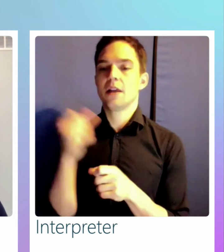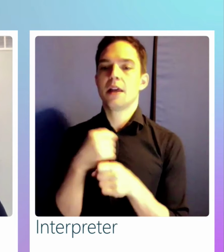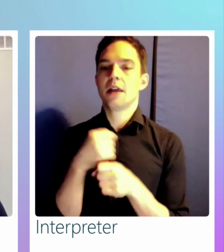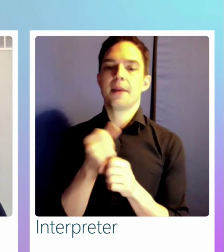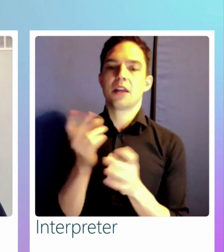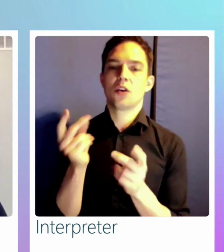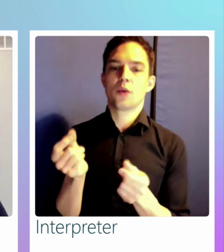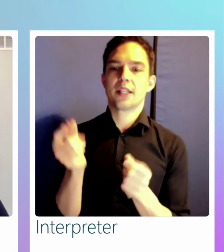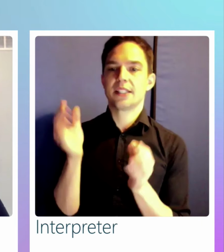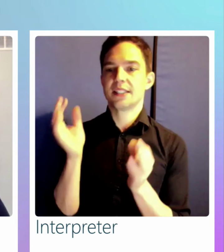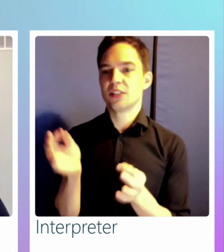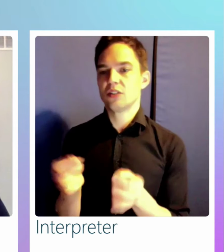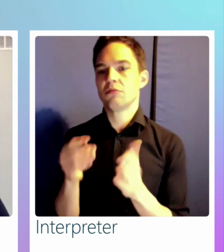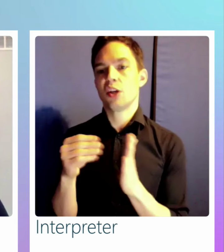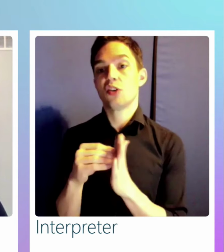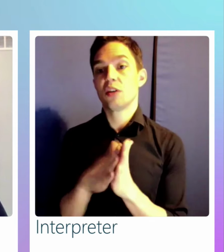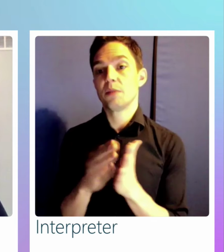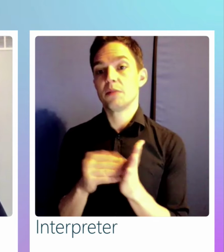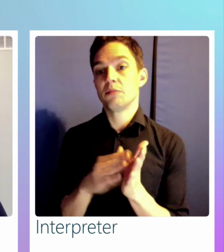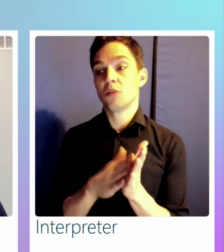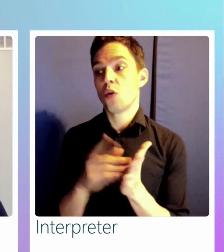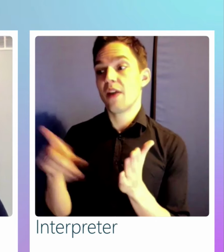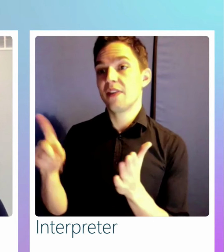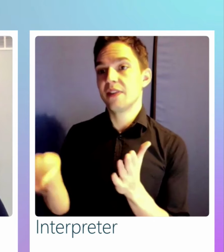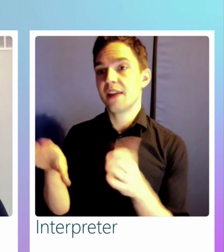decisions and documenting what they've done.